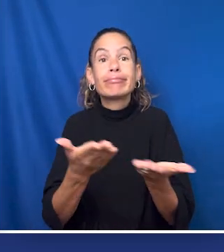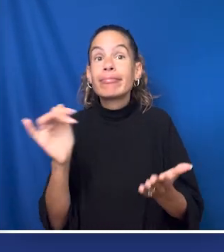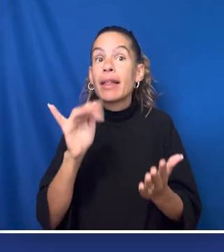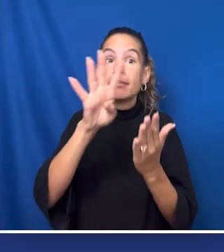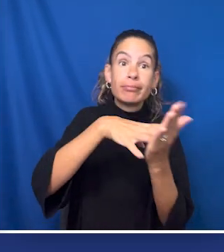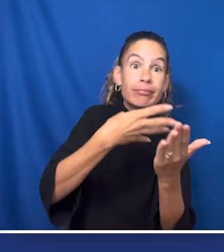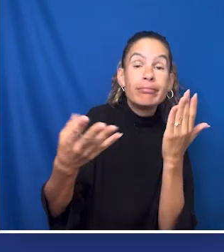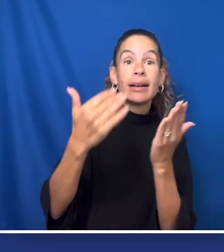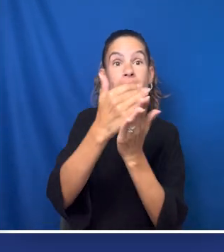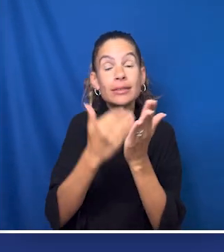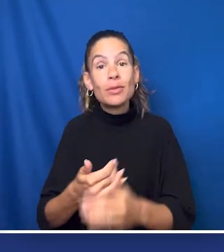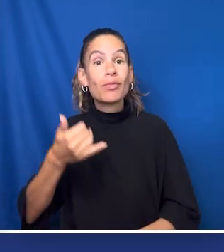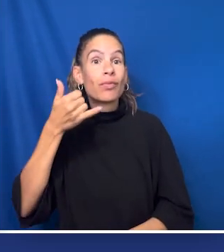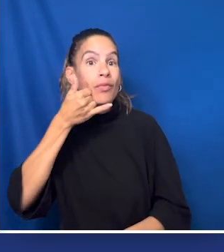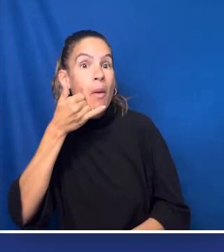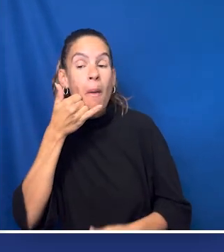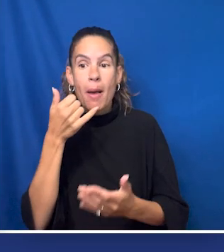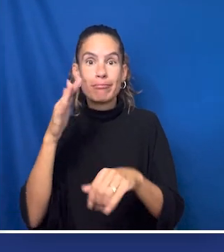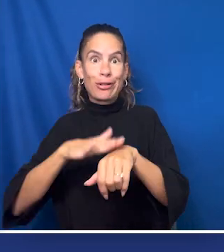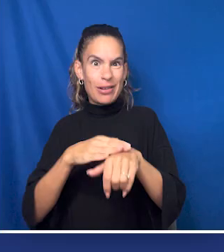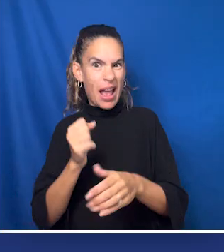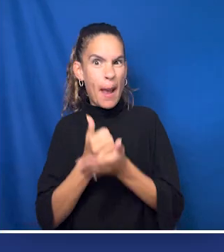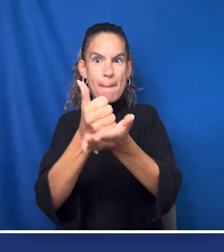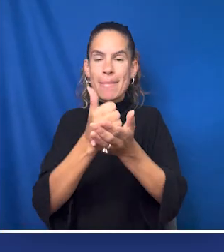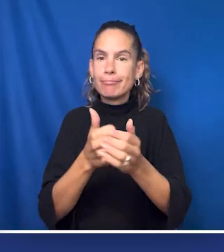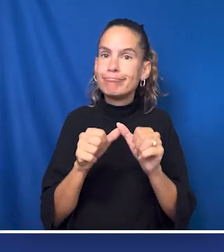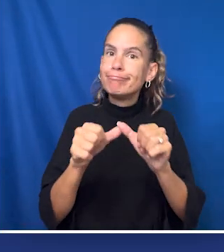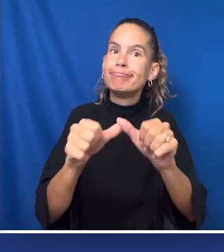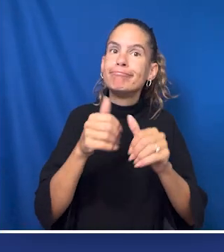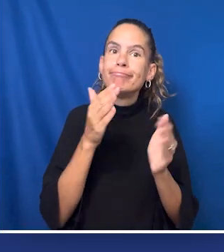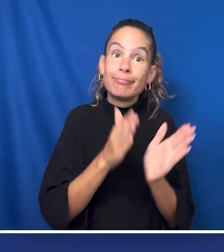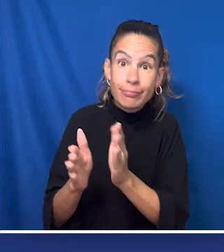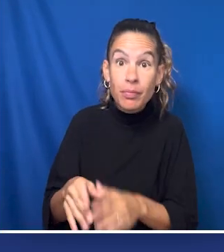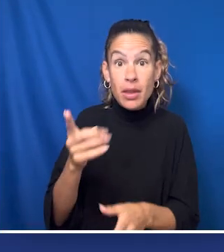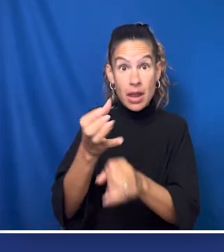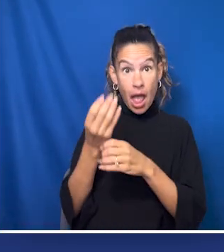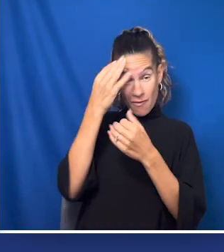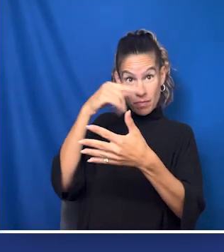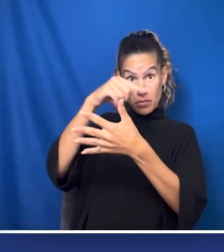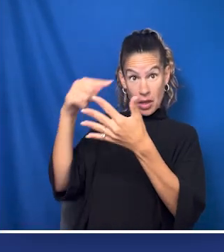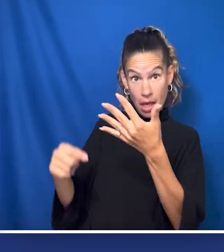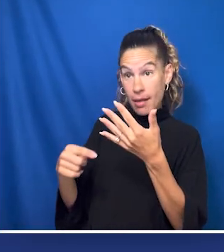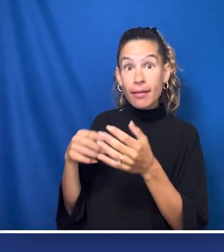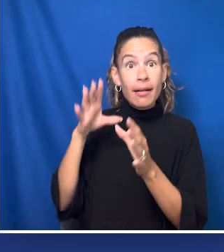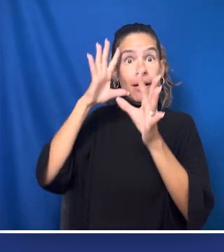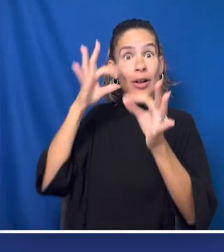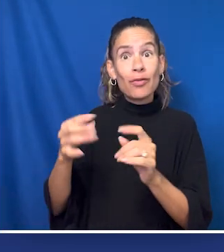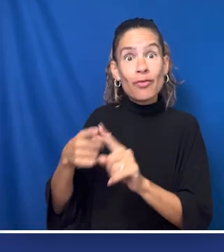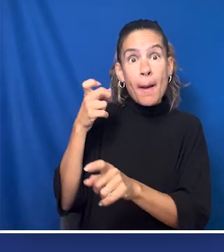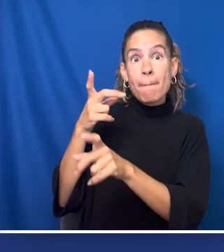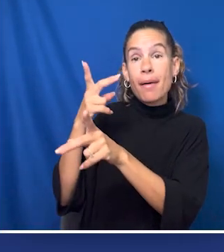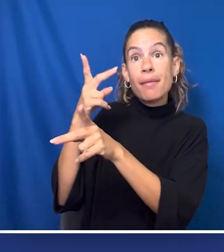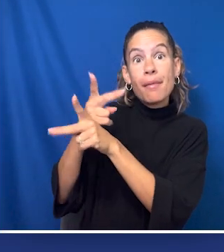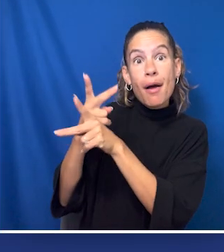Tools like calendars, planners, lists, and phone reminders can help you stay on track. Whenever you get information or